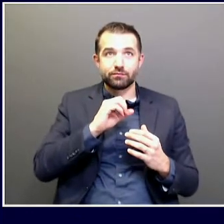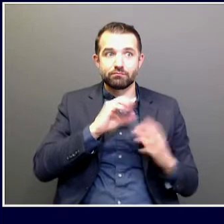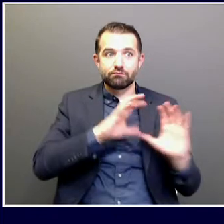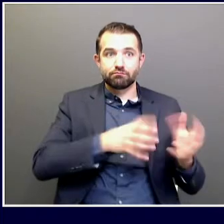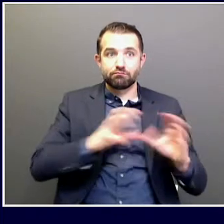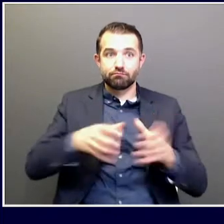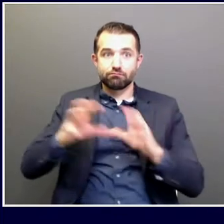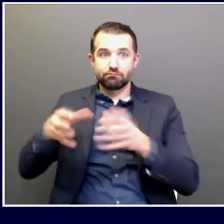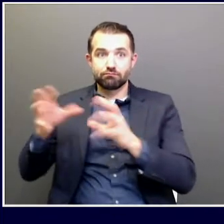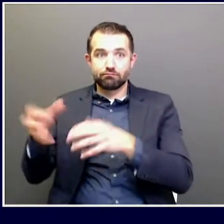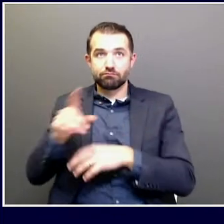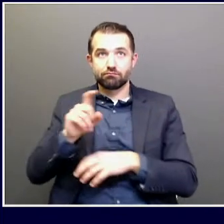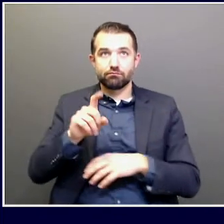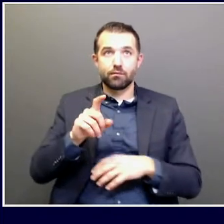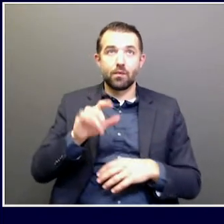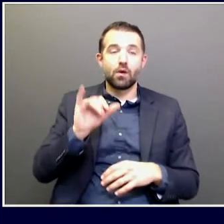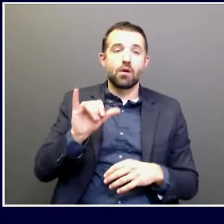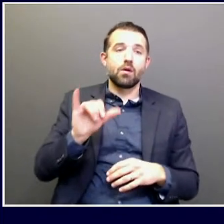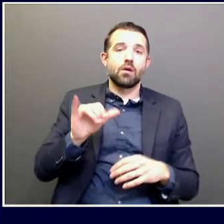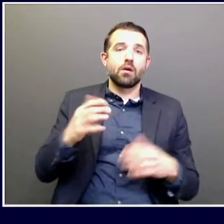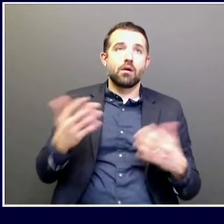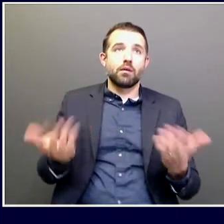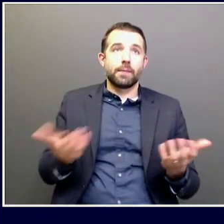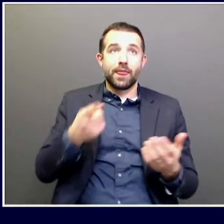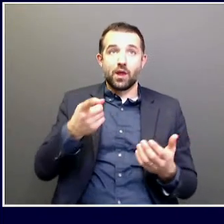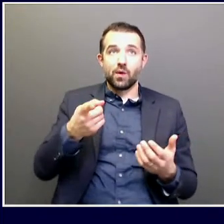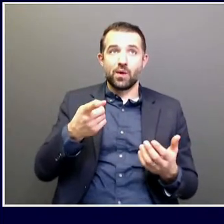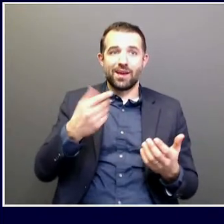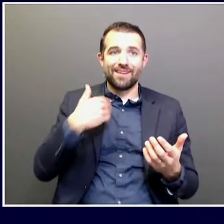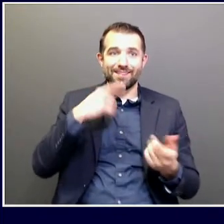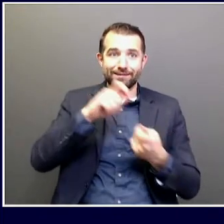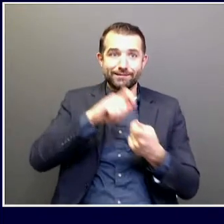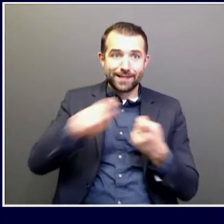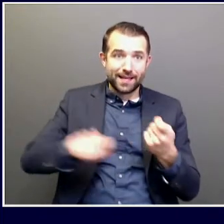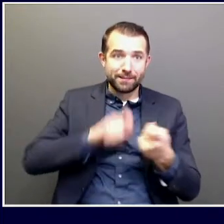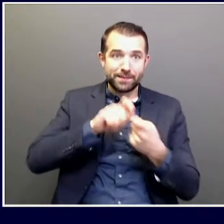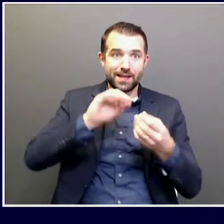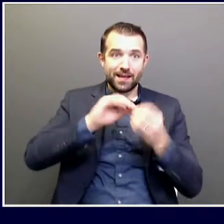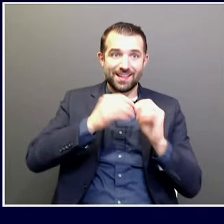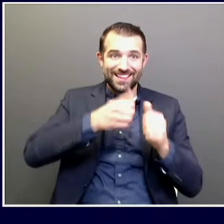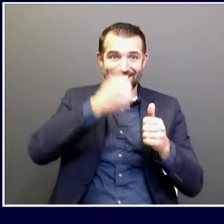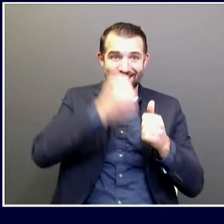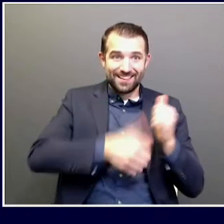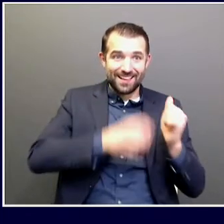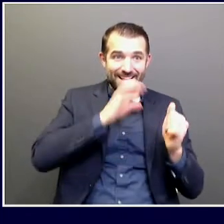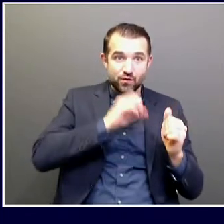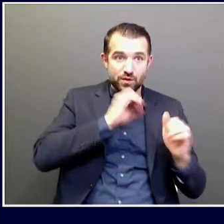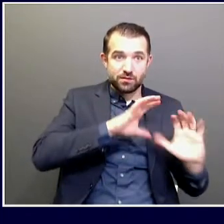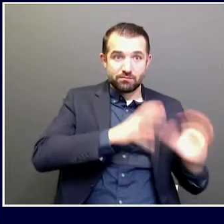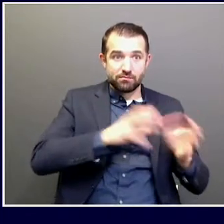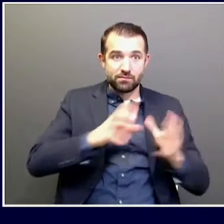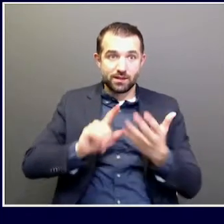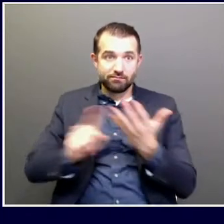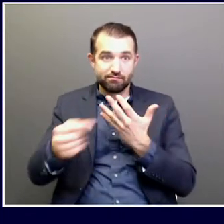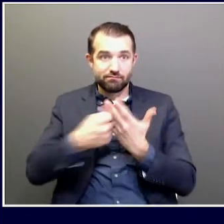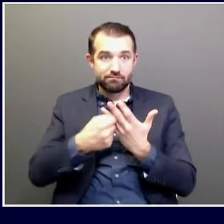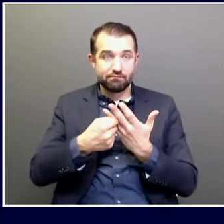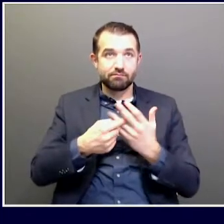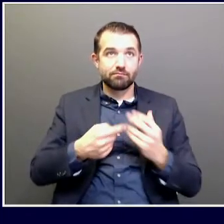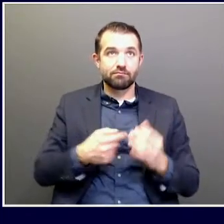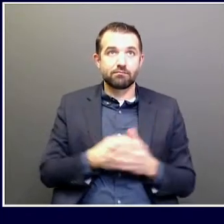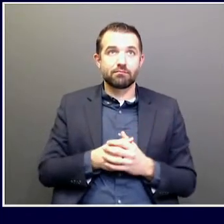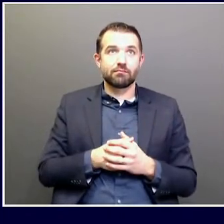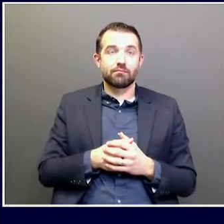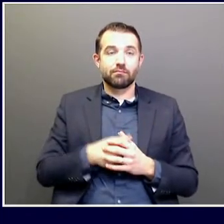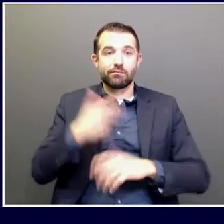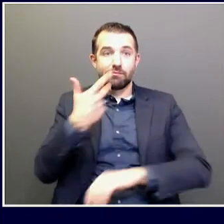Oh, stratifying the breakdown of breakthrough infections every week. It's Emily, I